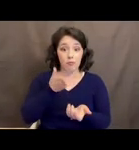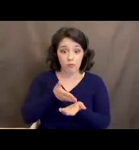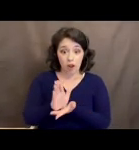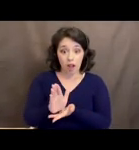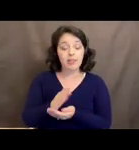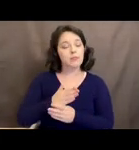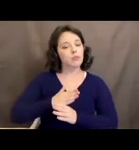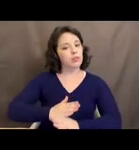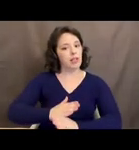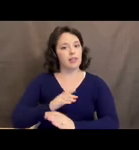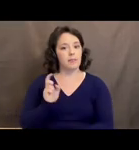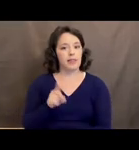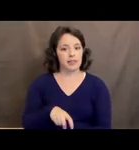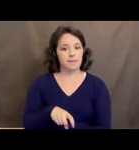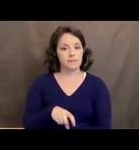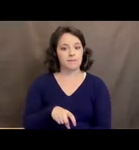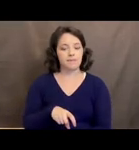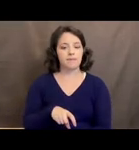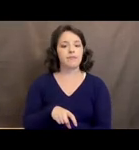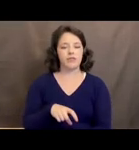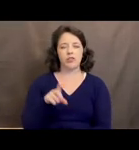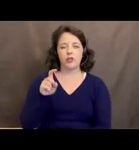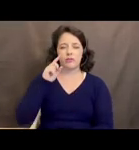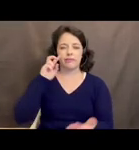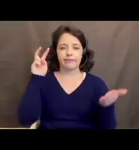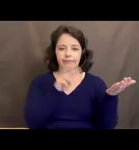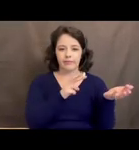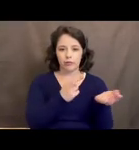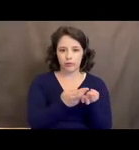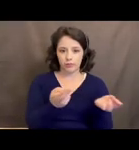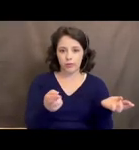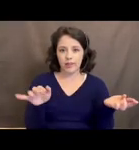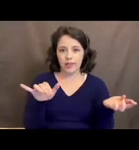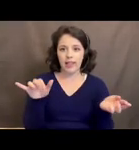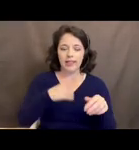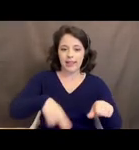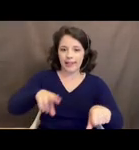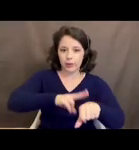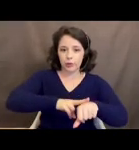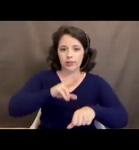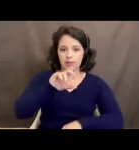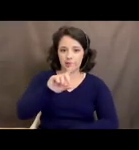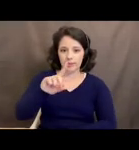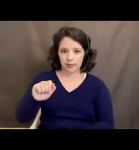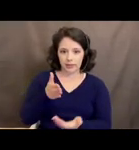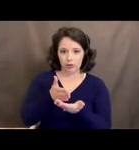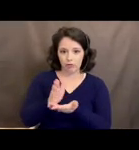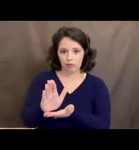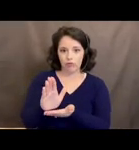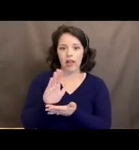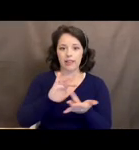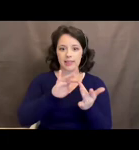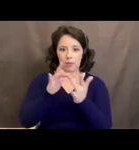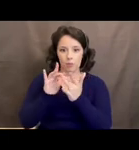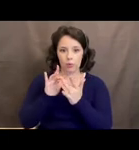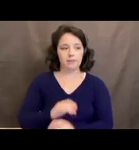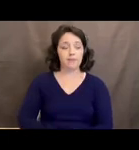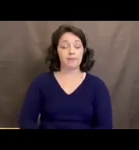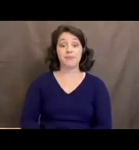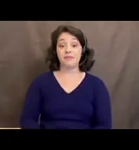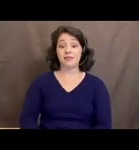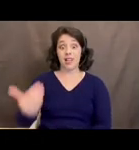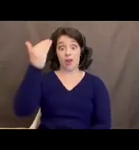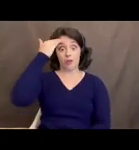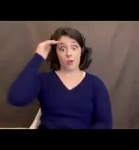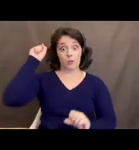with, such as the National Disability Rights Network. So with that, I know that was a lot of